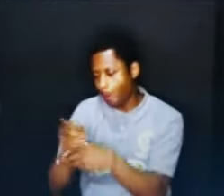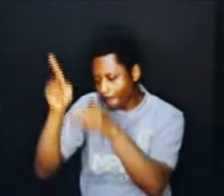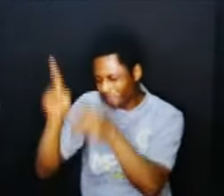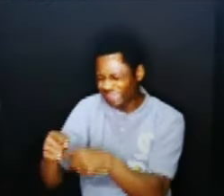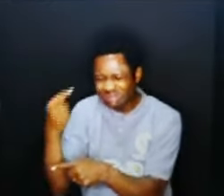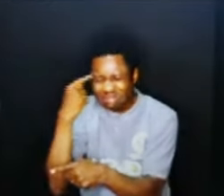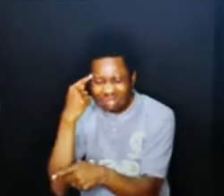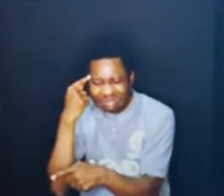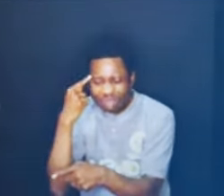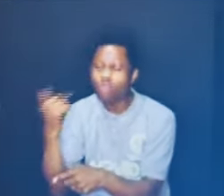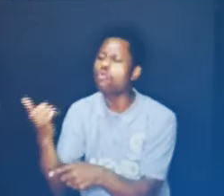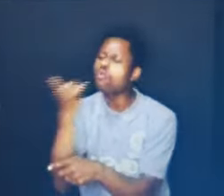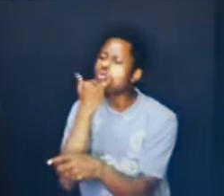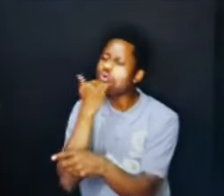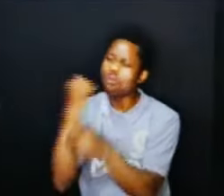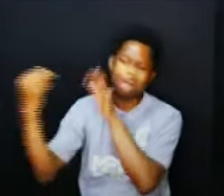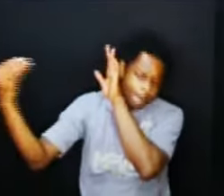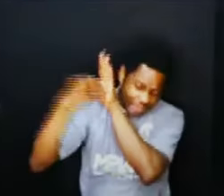offender.